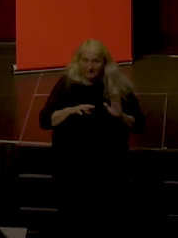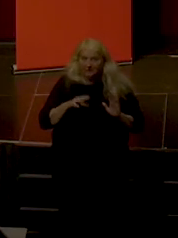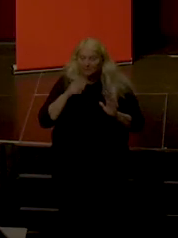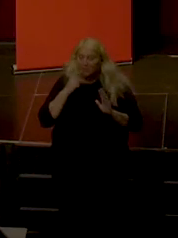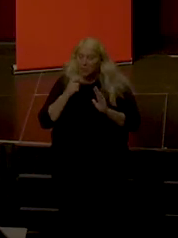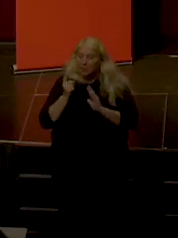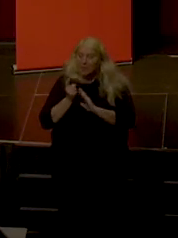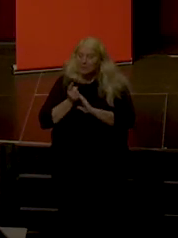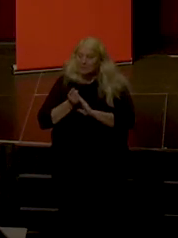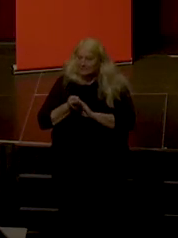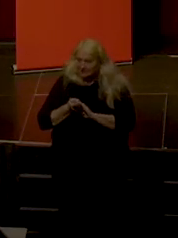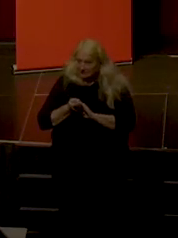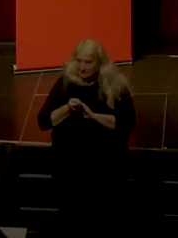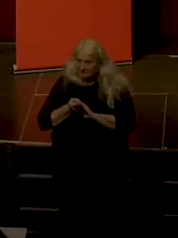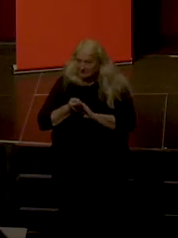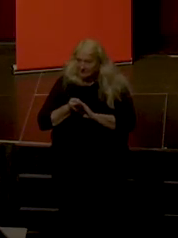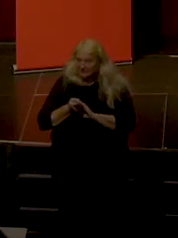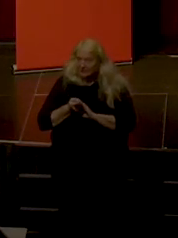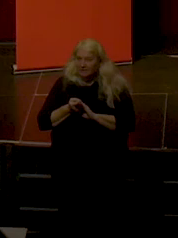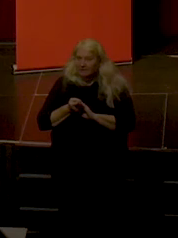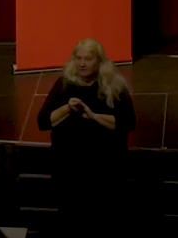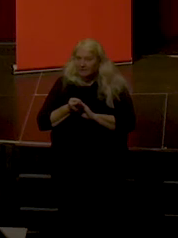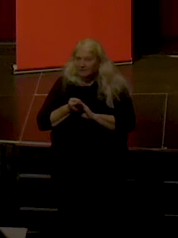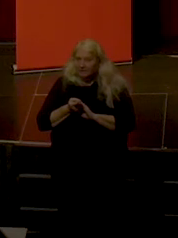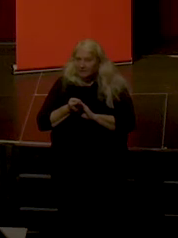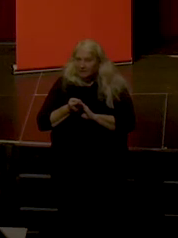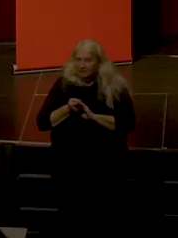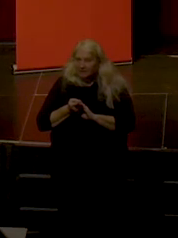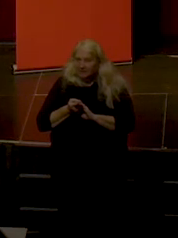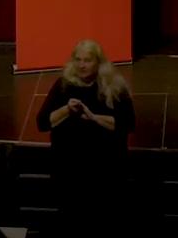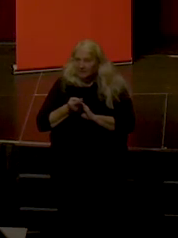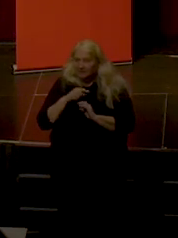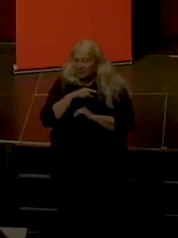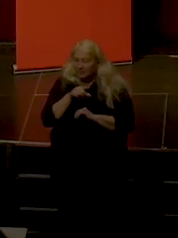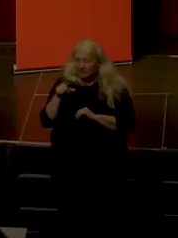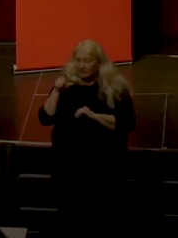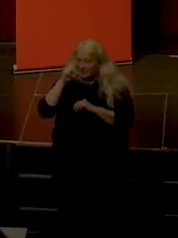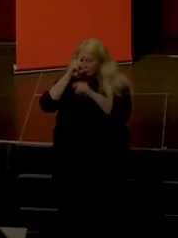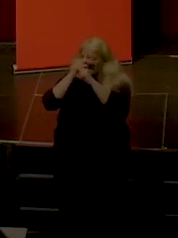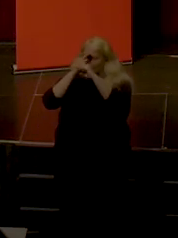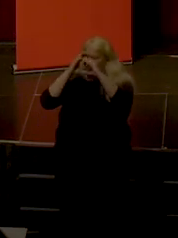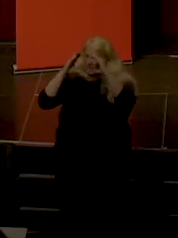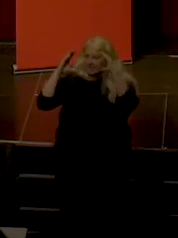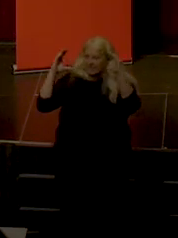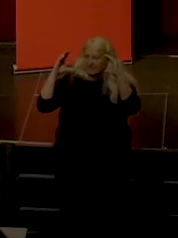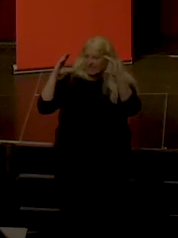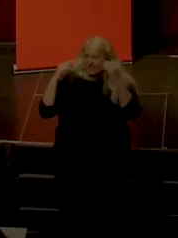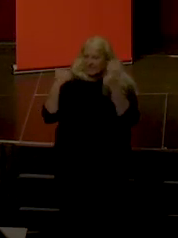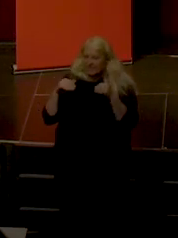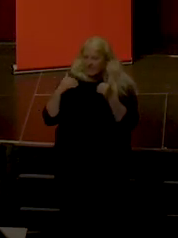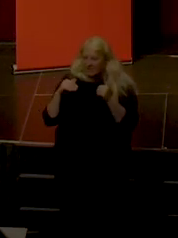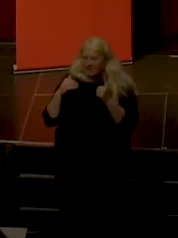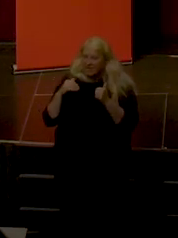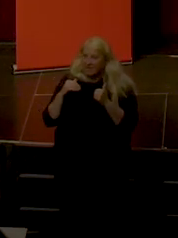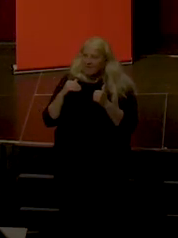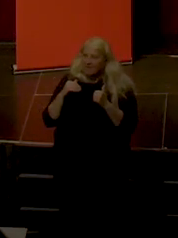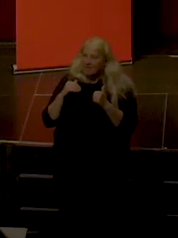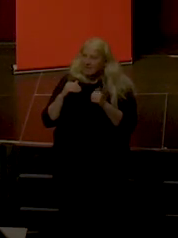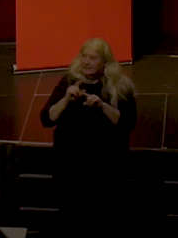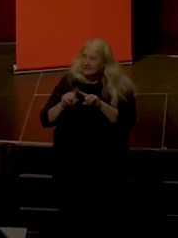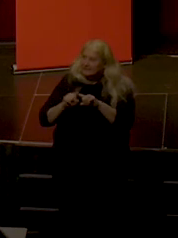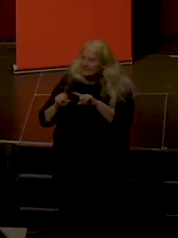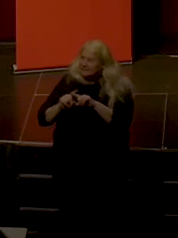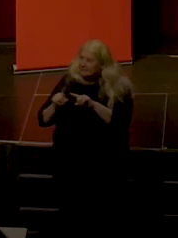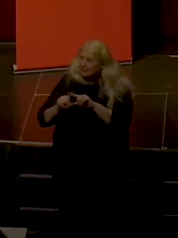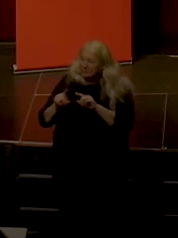minute think of all the people and the places and